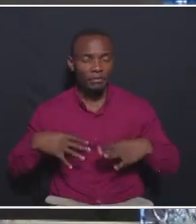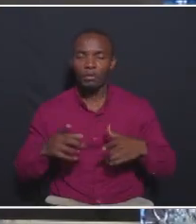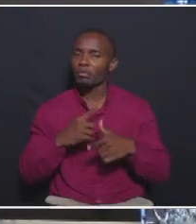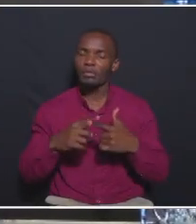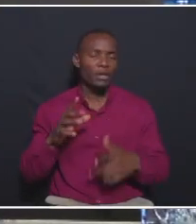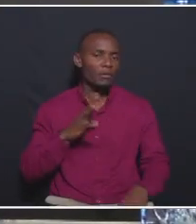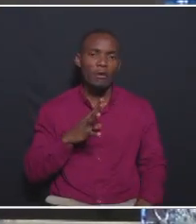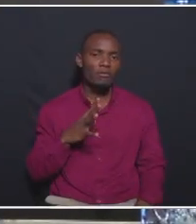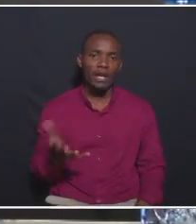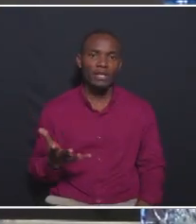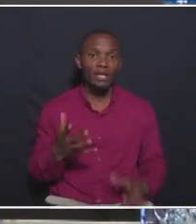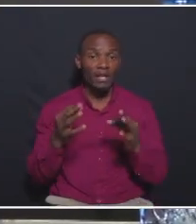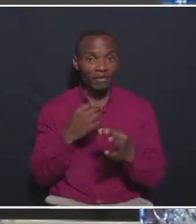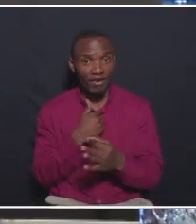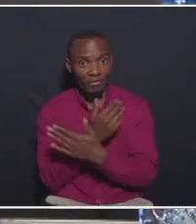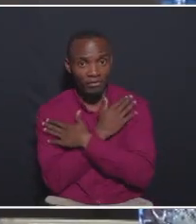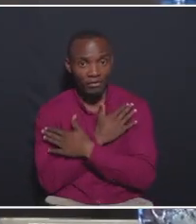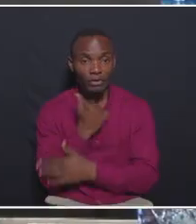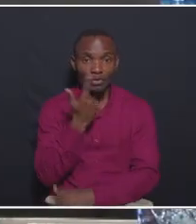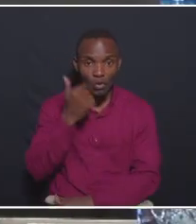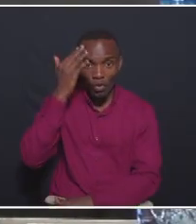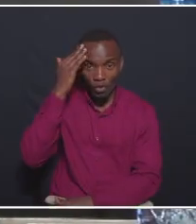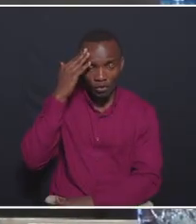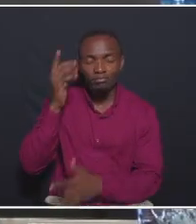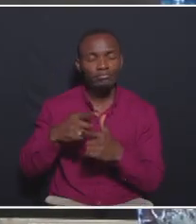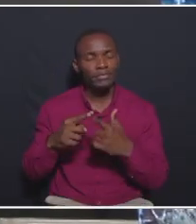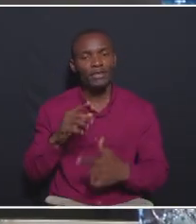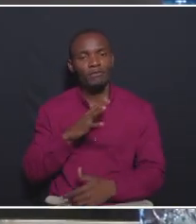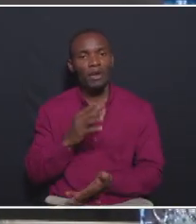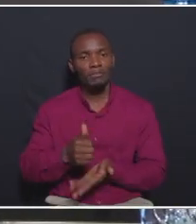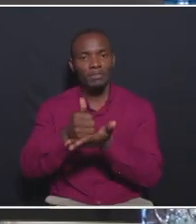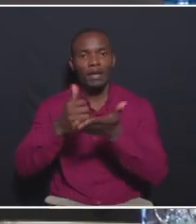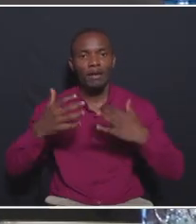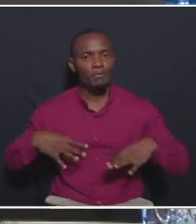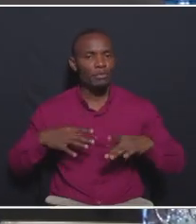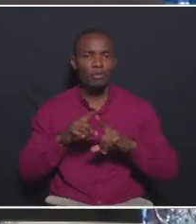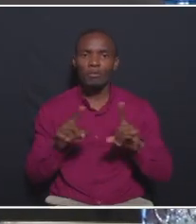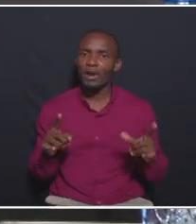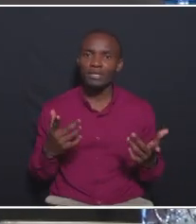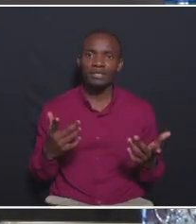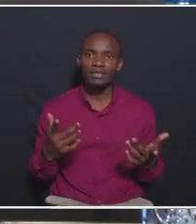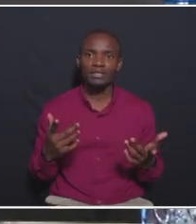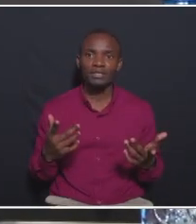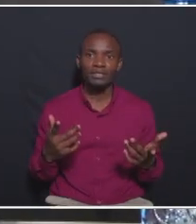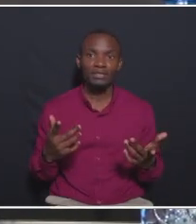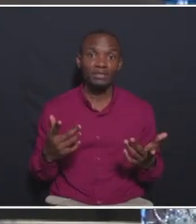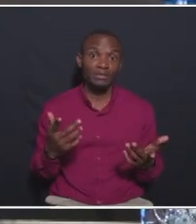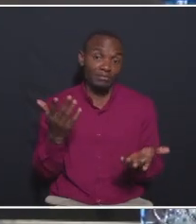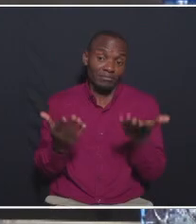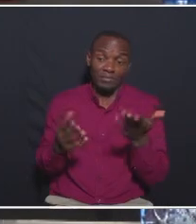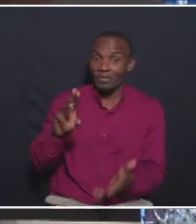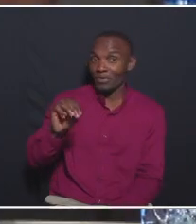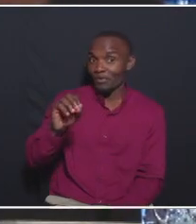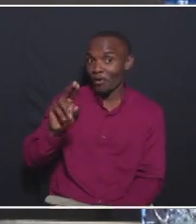out. If you have the funds to do it, hire people. But there's no hard and fast rules. Maybe Monica would disagree